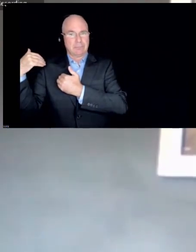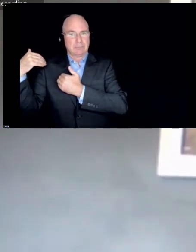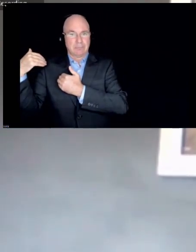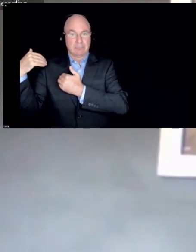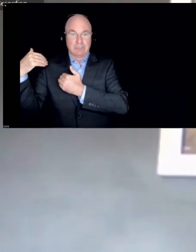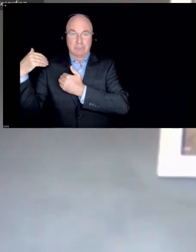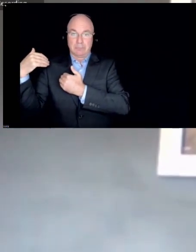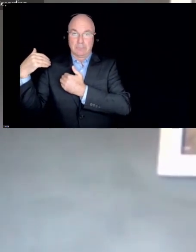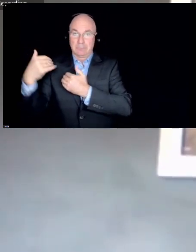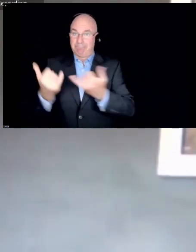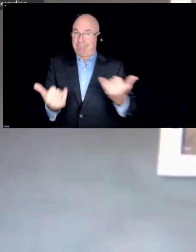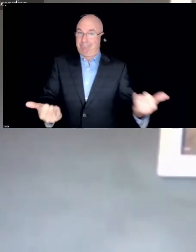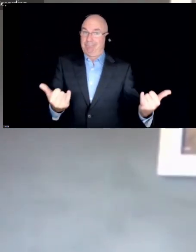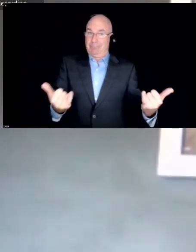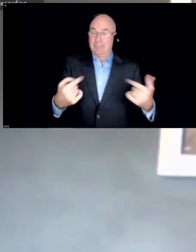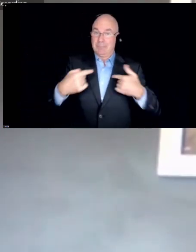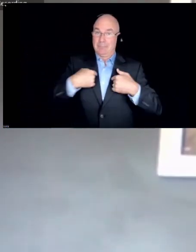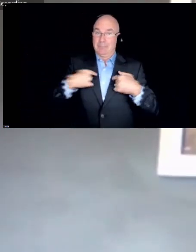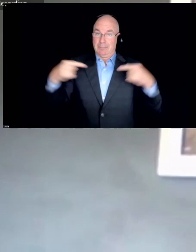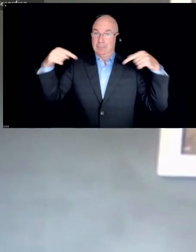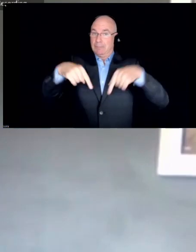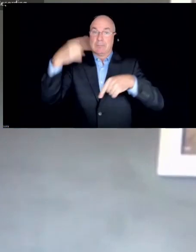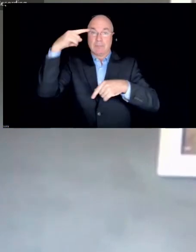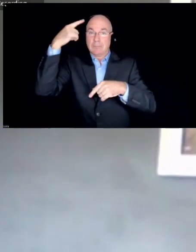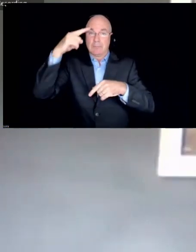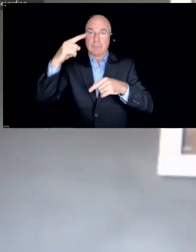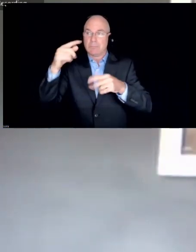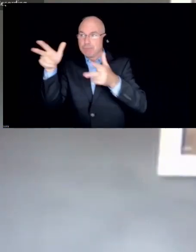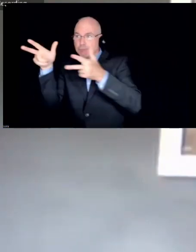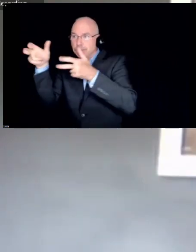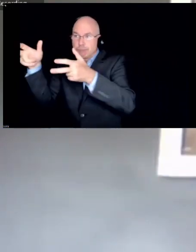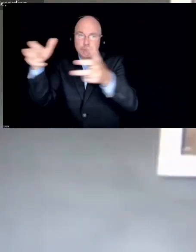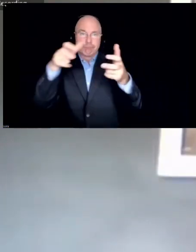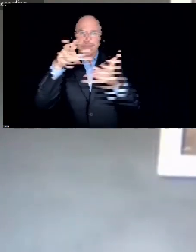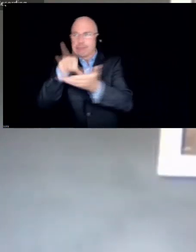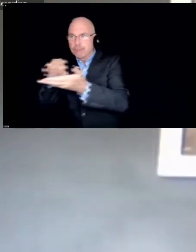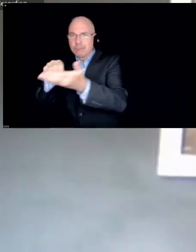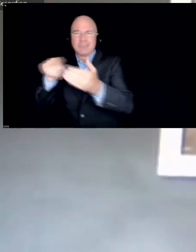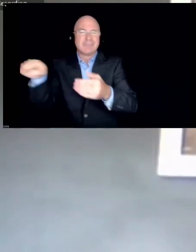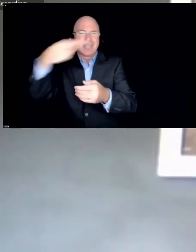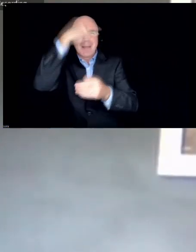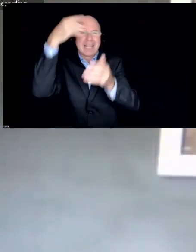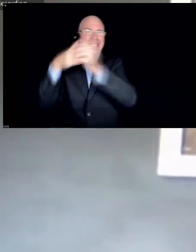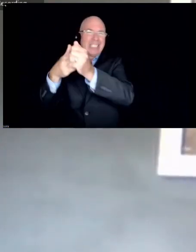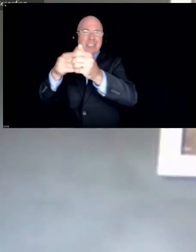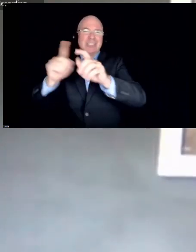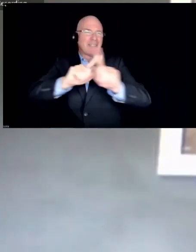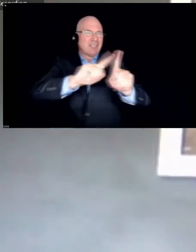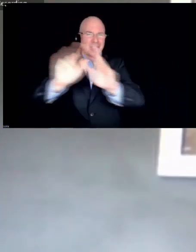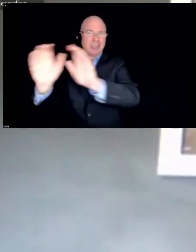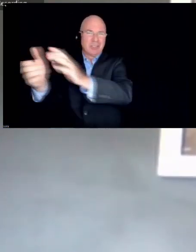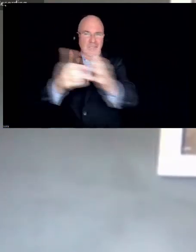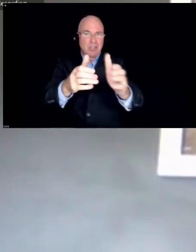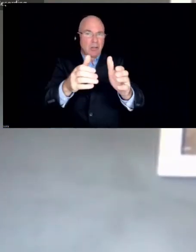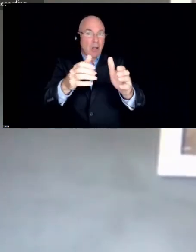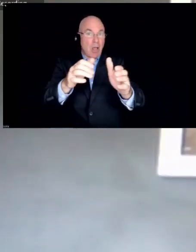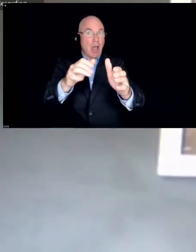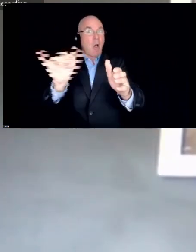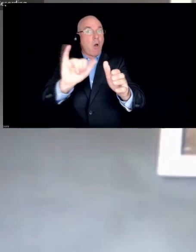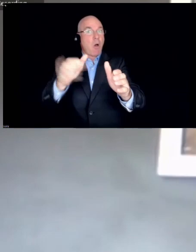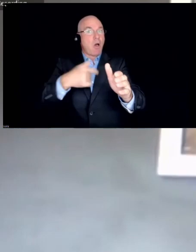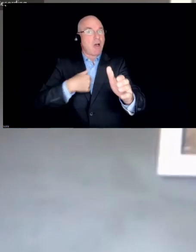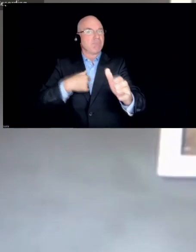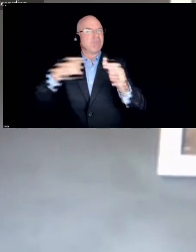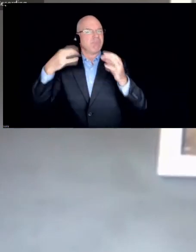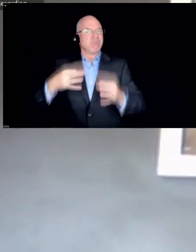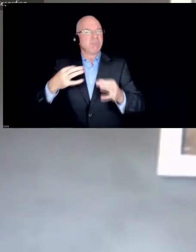Today, not only am I here to listen and learn from the phenomenal Black leaders from various sectors, but I'm here to do the work, as many of you